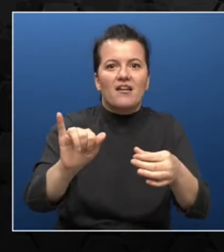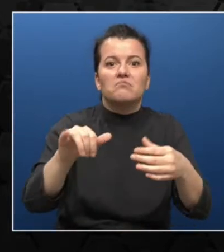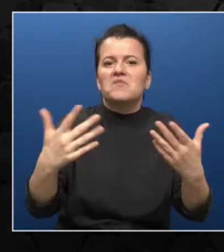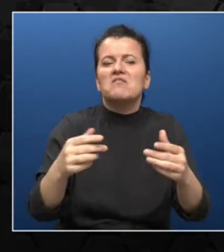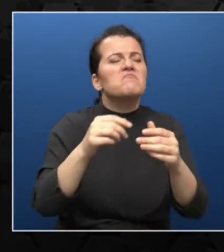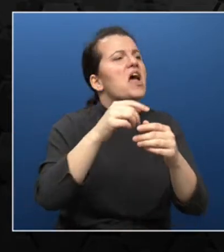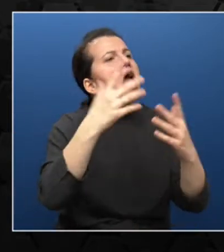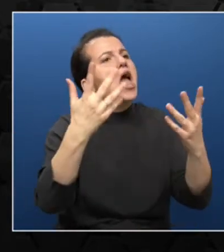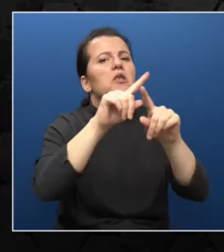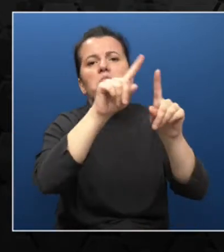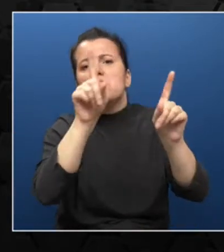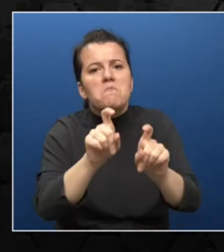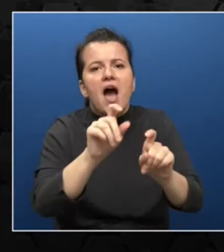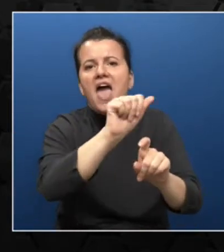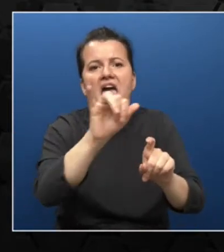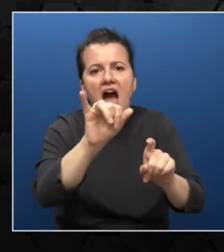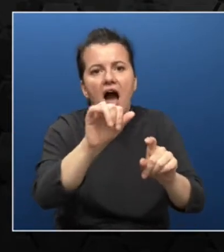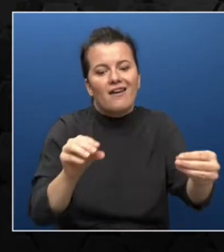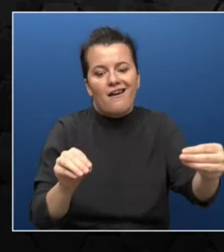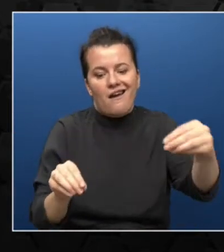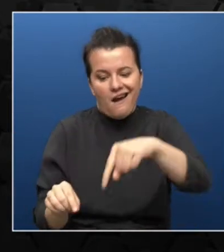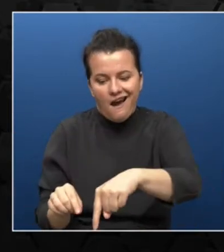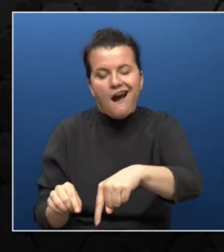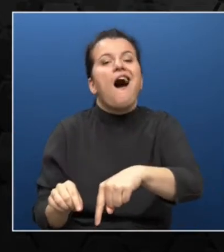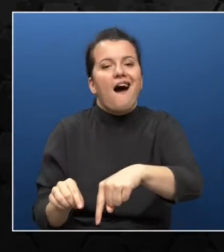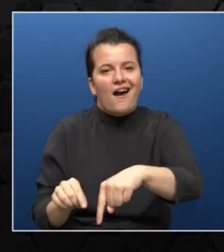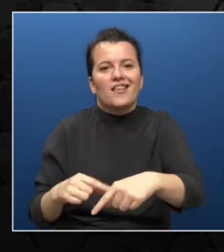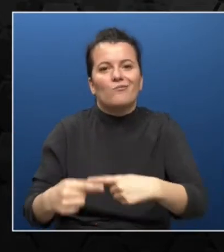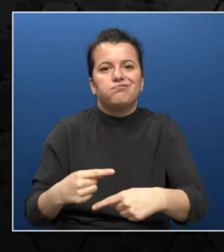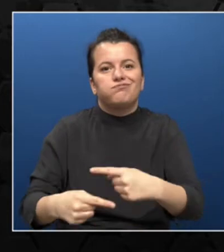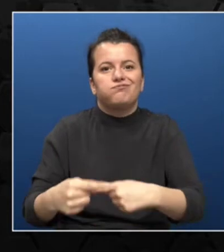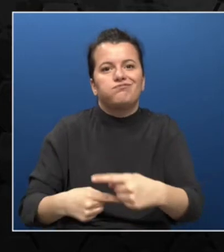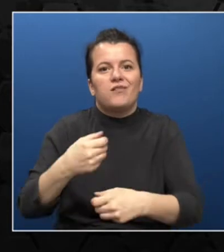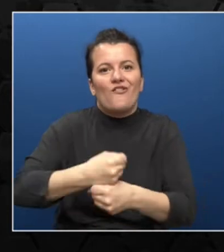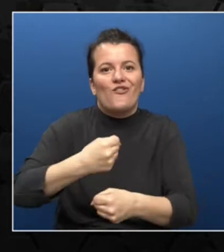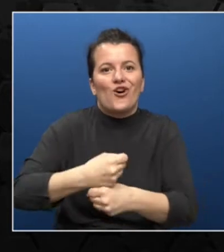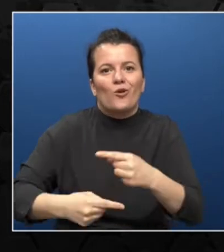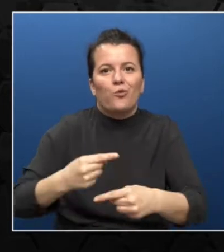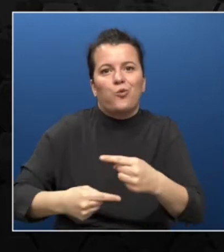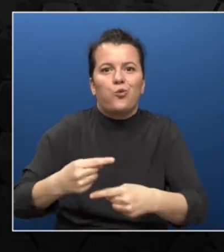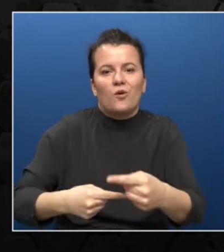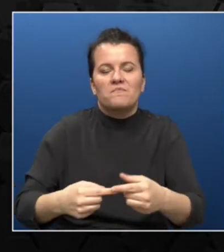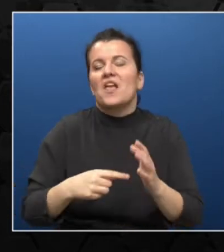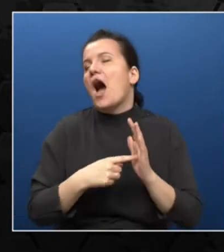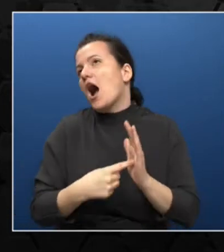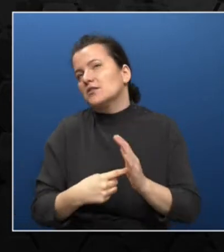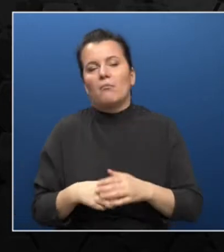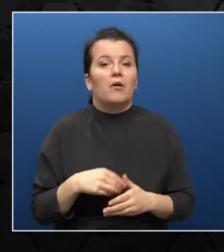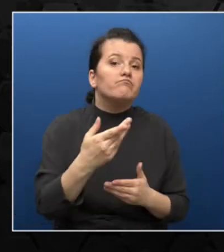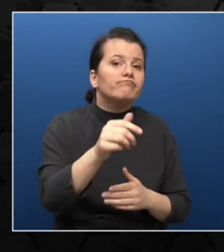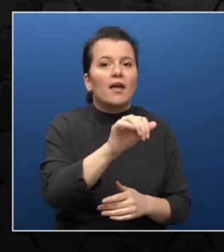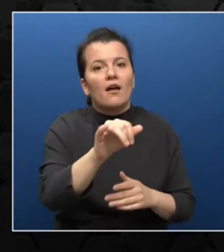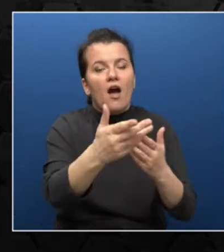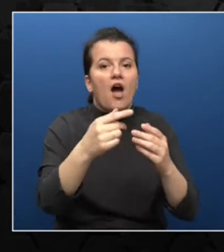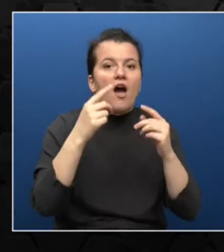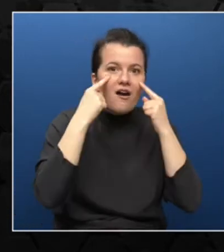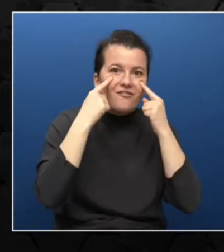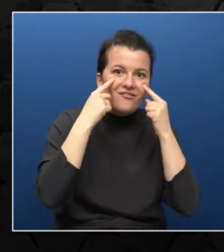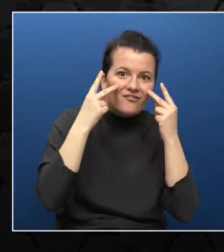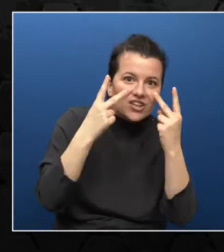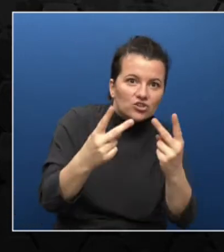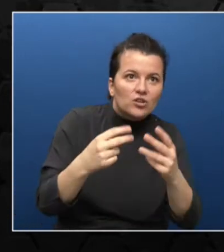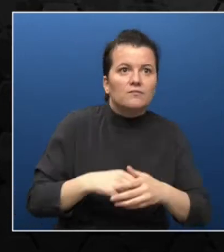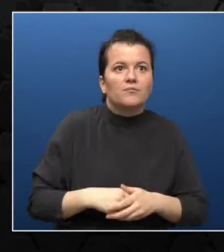of achieving all the things that you're doing, like AI and like your computer visions. And for example, when you first get your phone, you